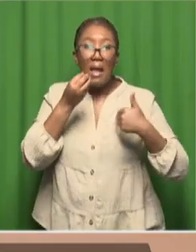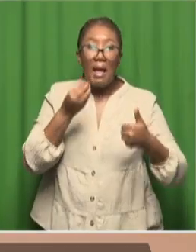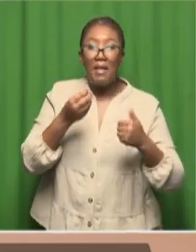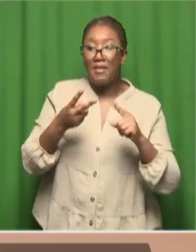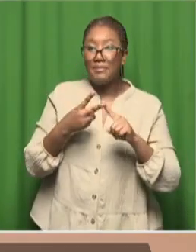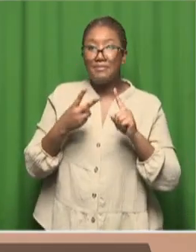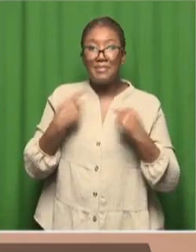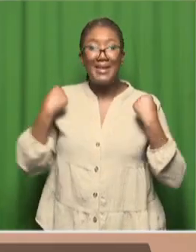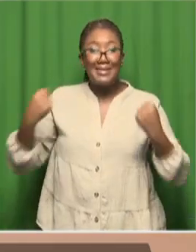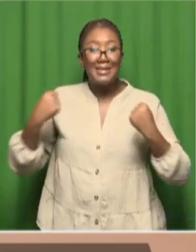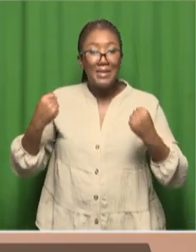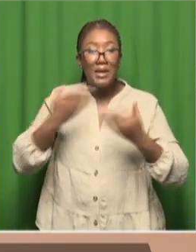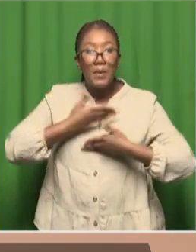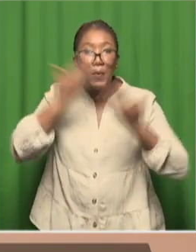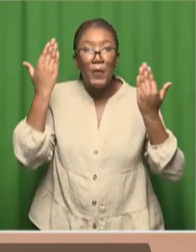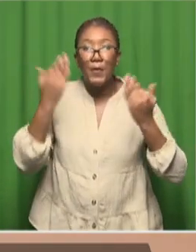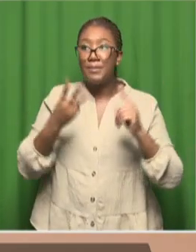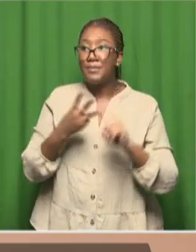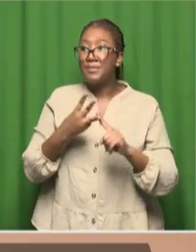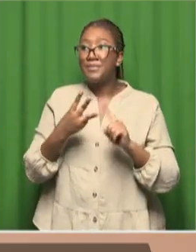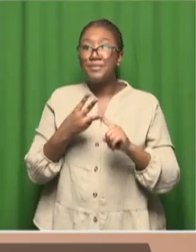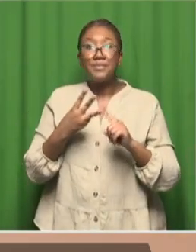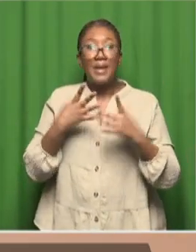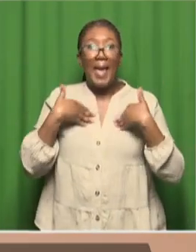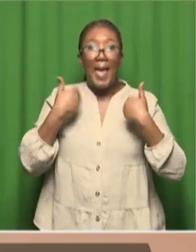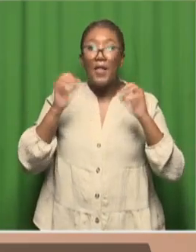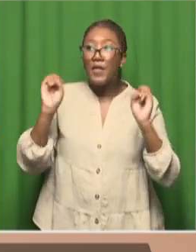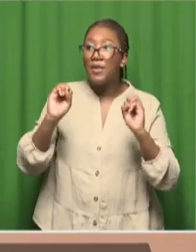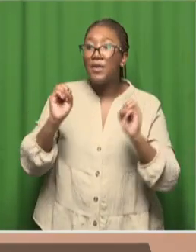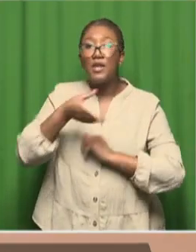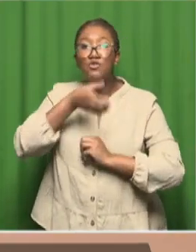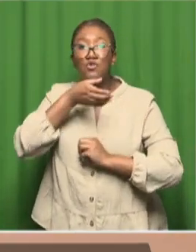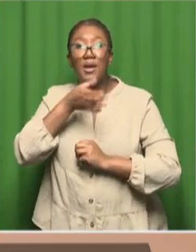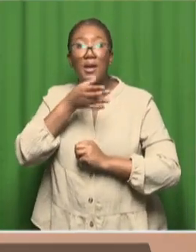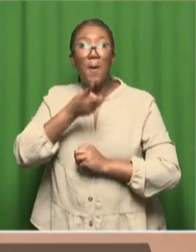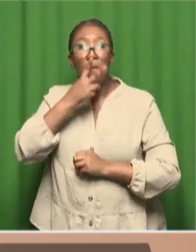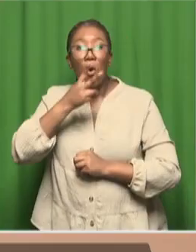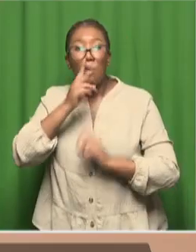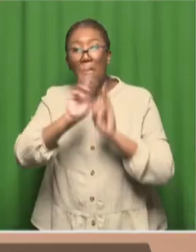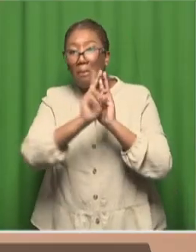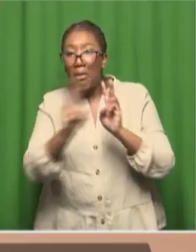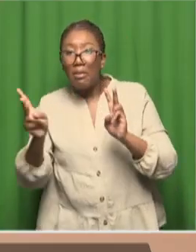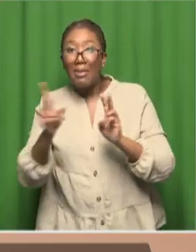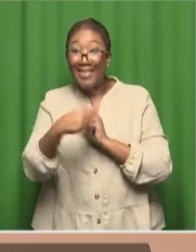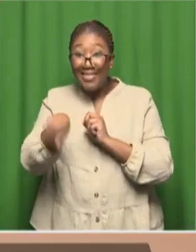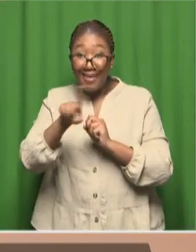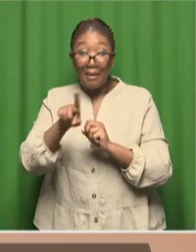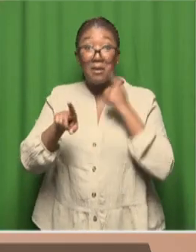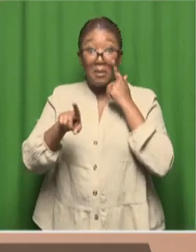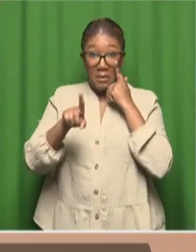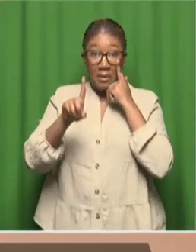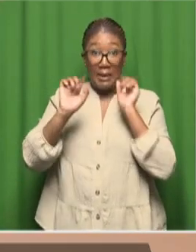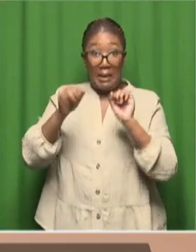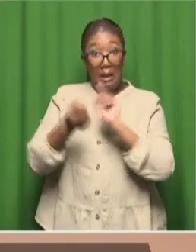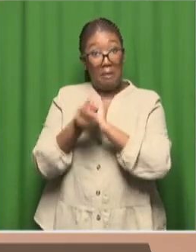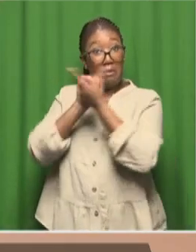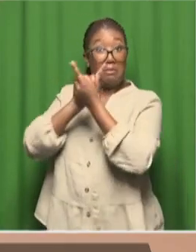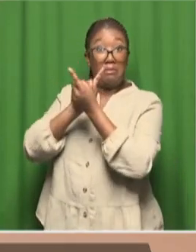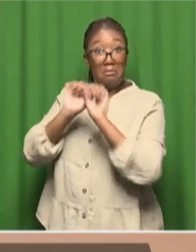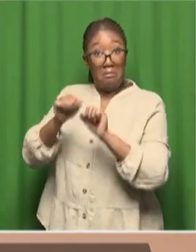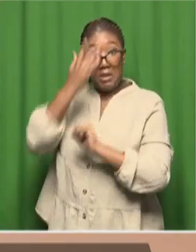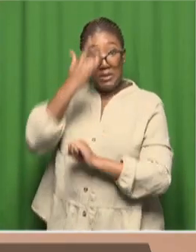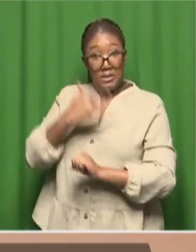lack of exercise, everything that is unhealthy, whether it be the drinking, the smoking, all of these kind of things are what's leading